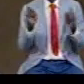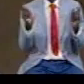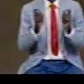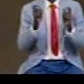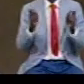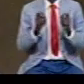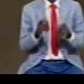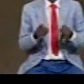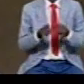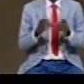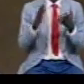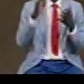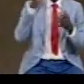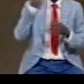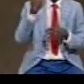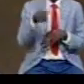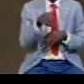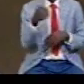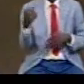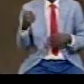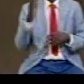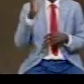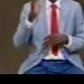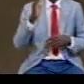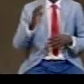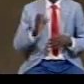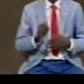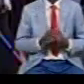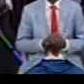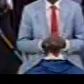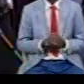we are waiting for other testimonies still coming.